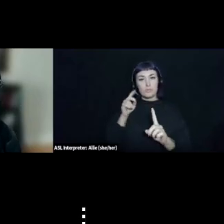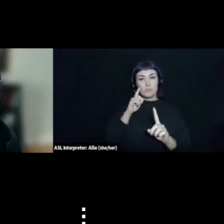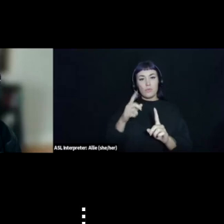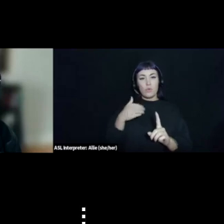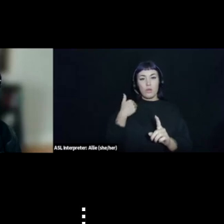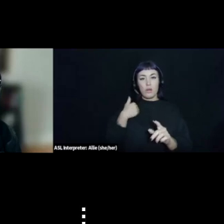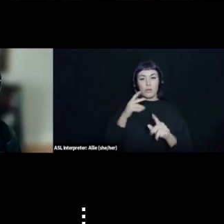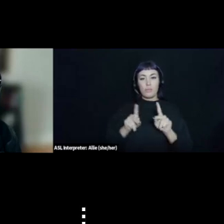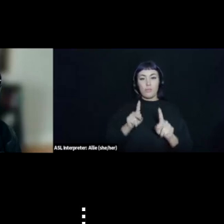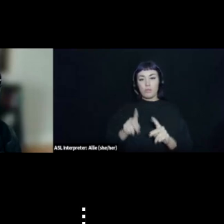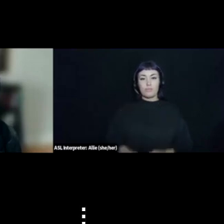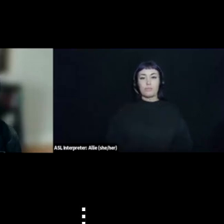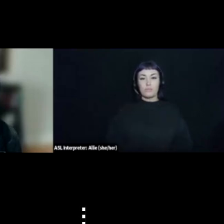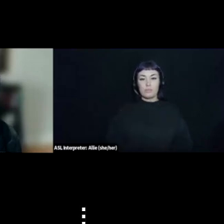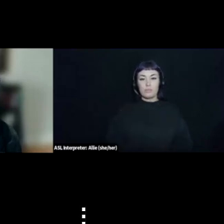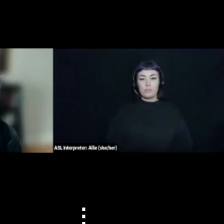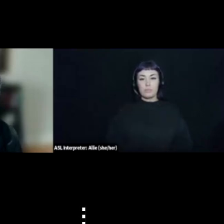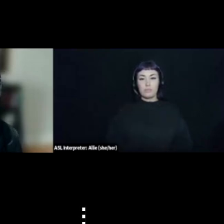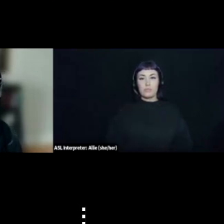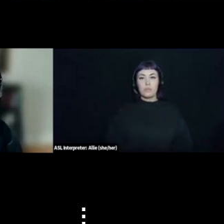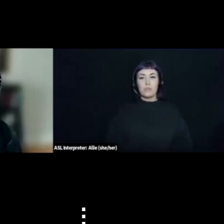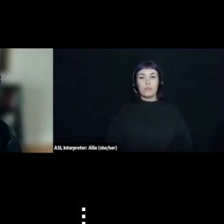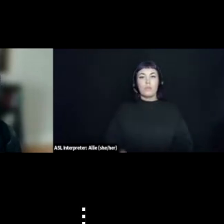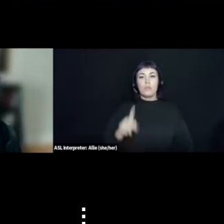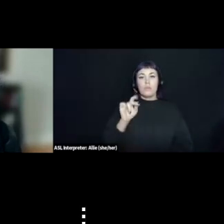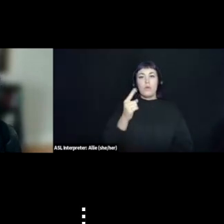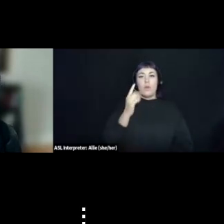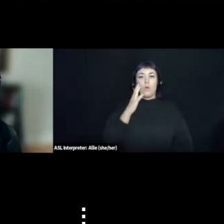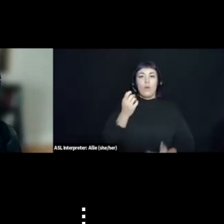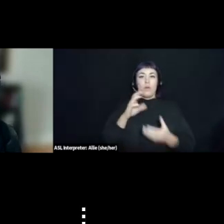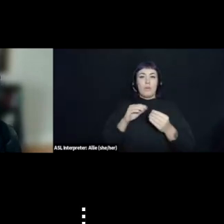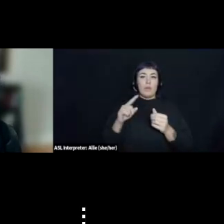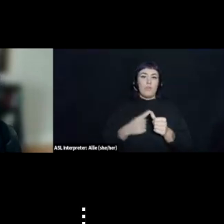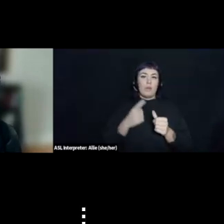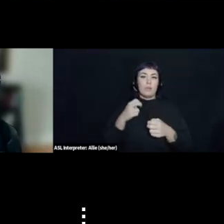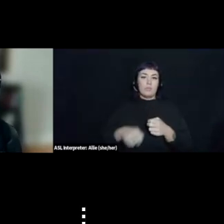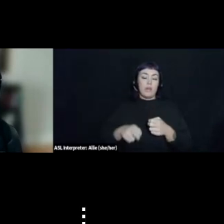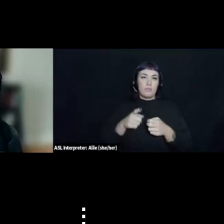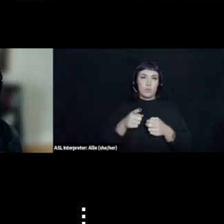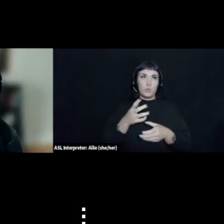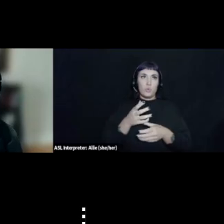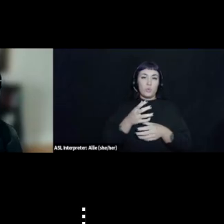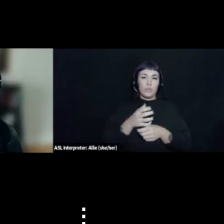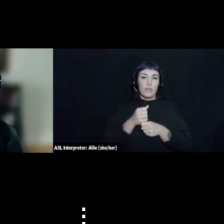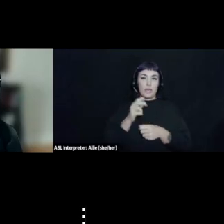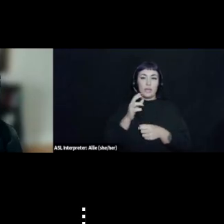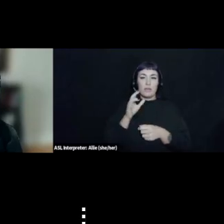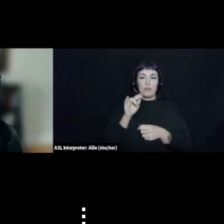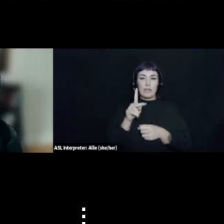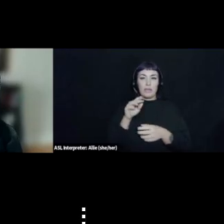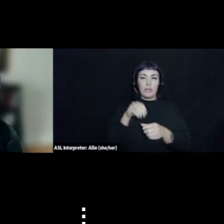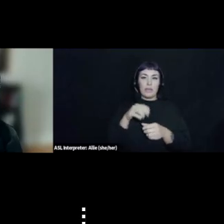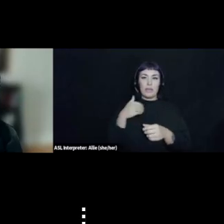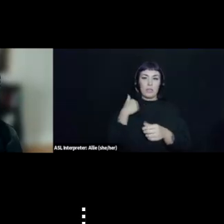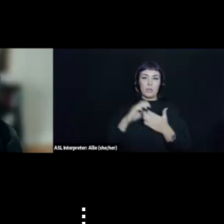young people. So one thing I want to mention first is it is so difficult to get kink into